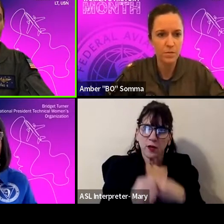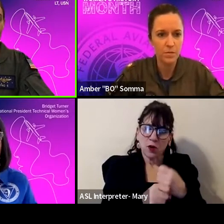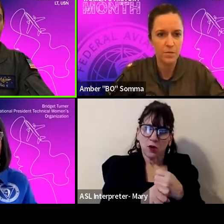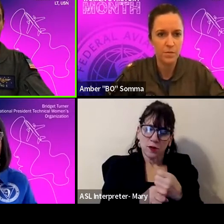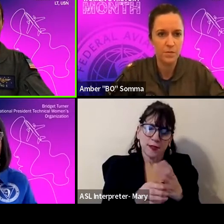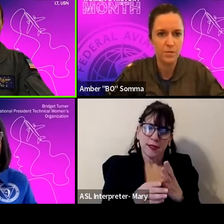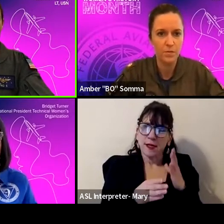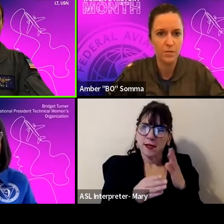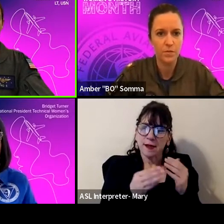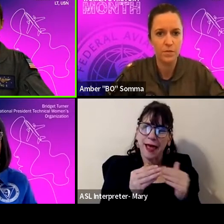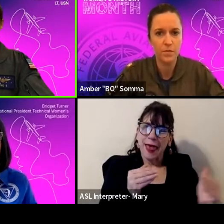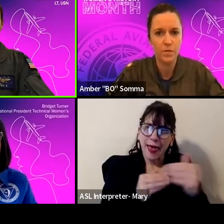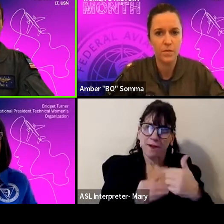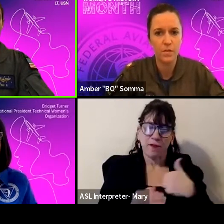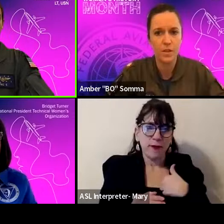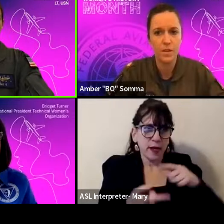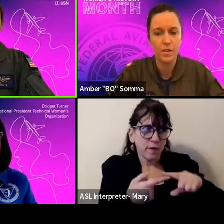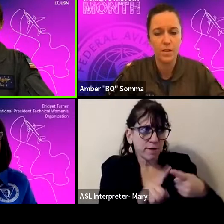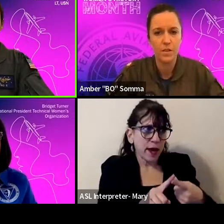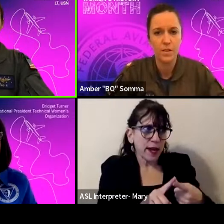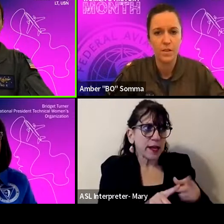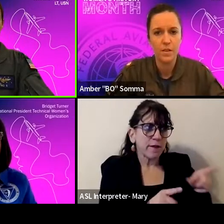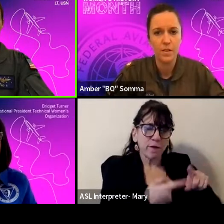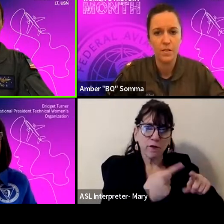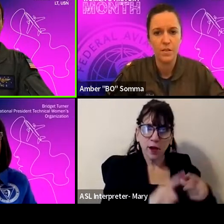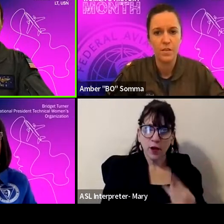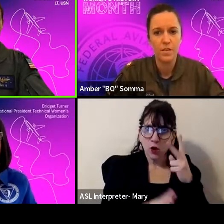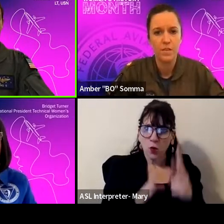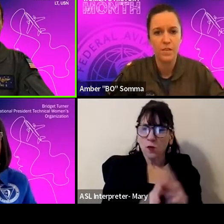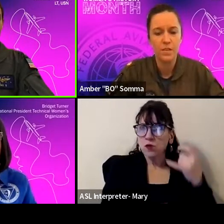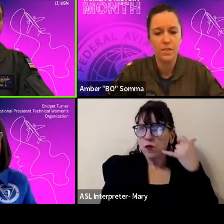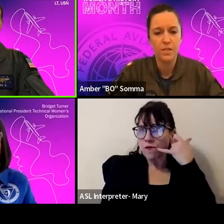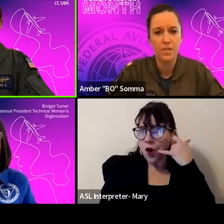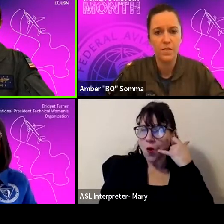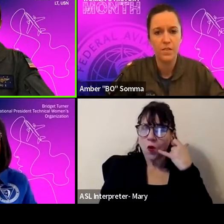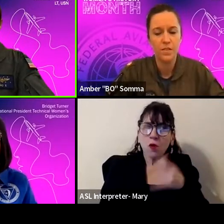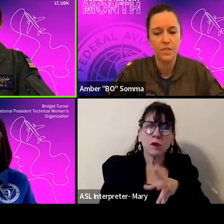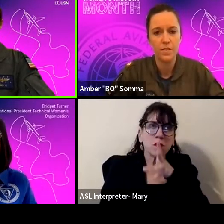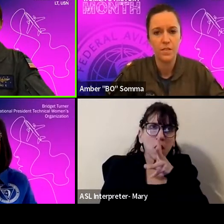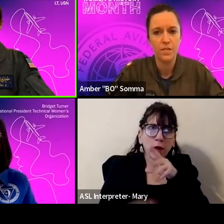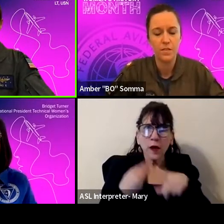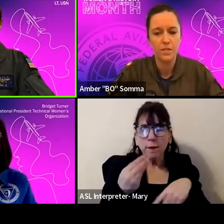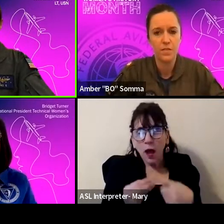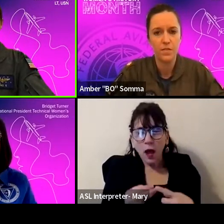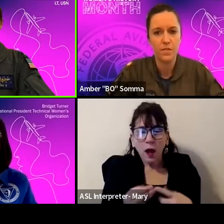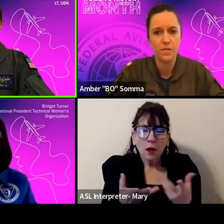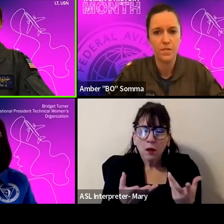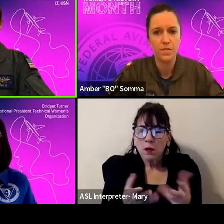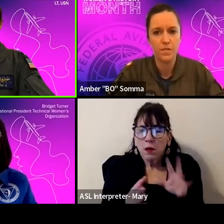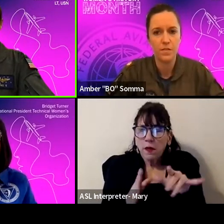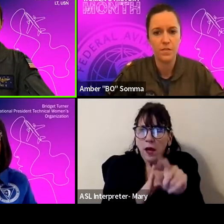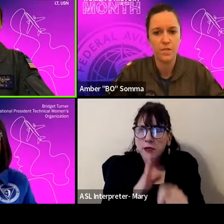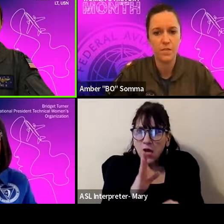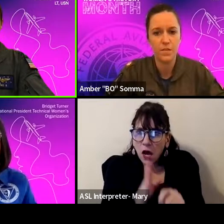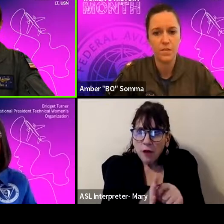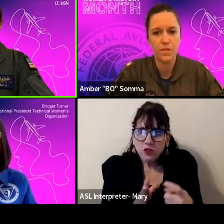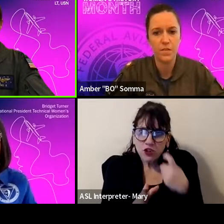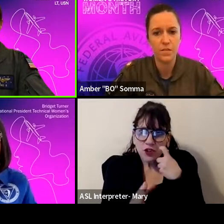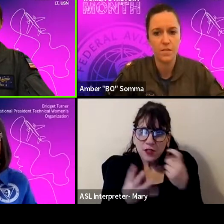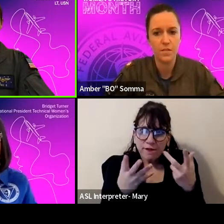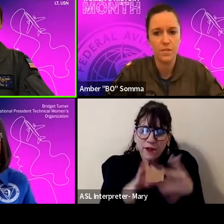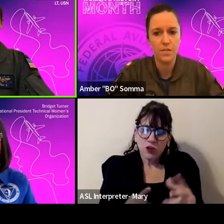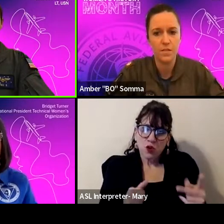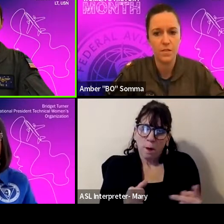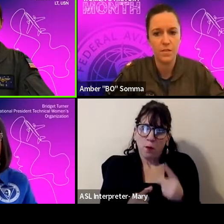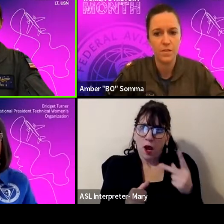me, friend of a friend. And she spent like 2 hours on the phone telling me, you know, what it was like at the time. She had just finished